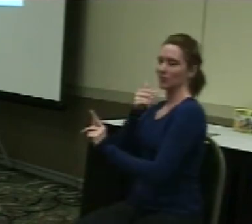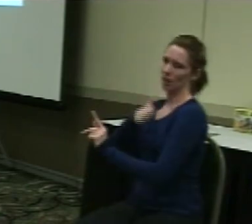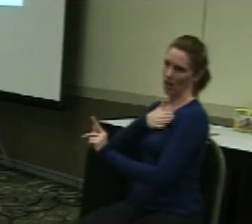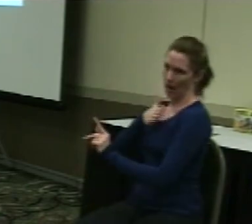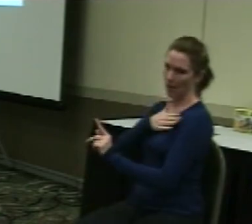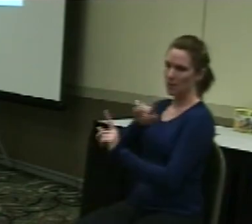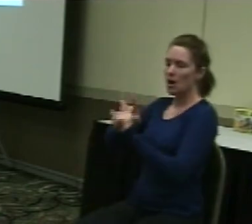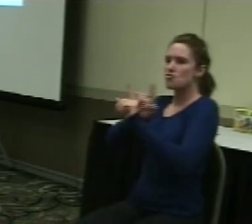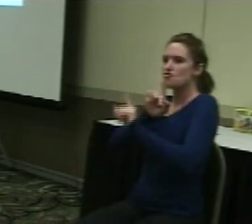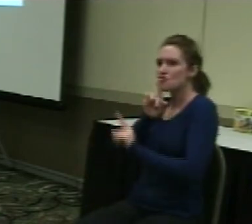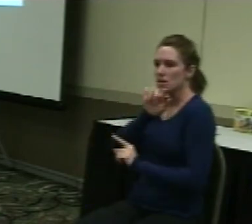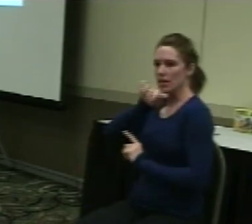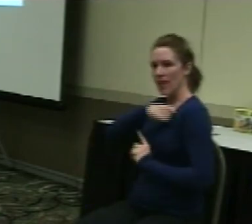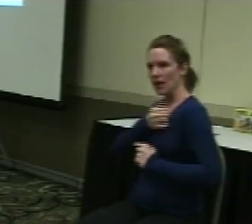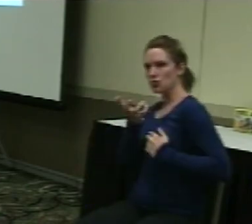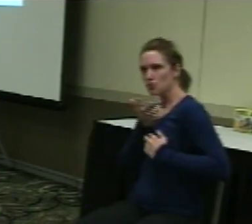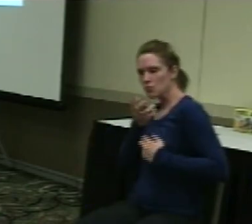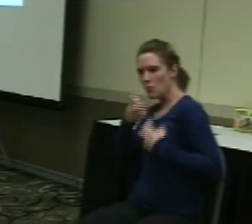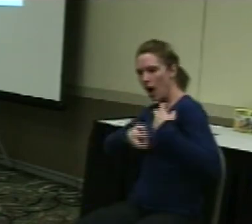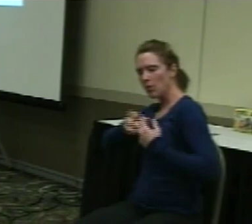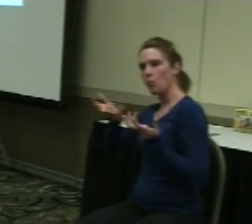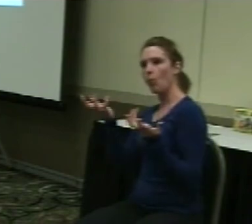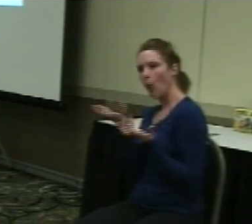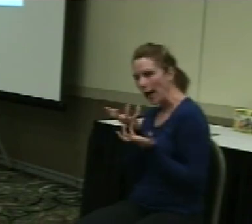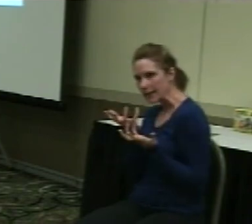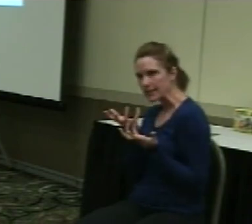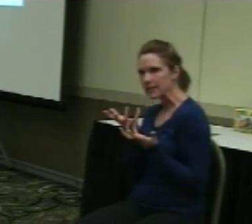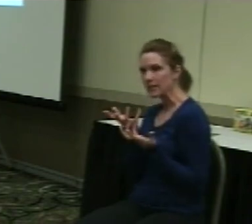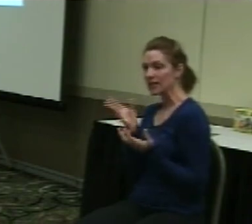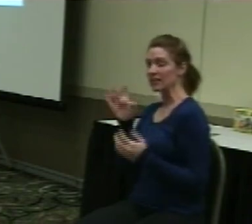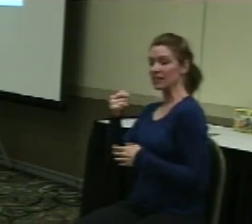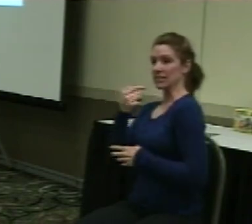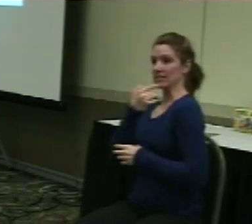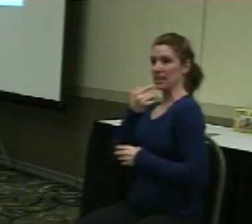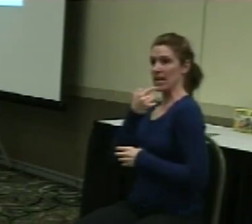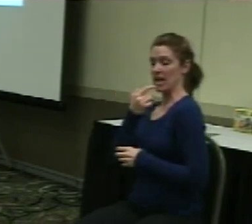get a handle on what is the problem. Is it that he says,